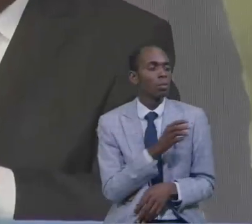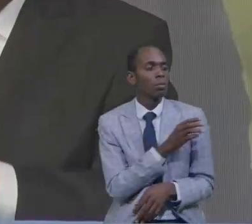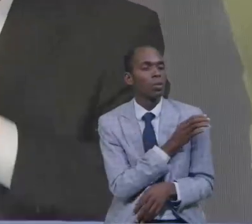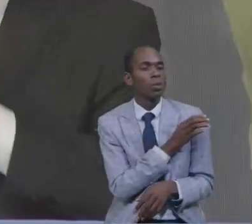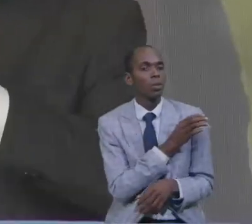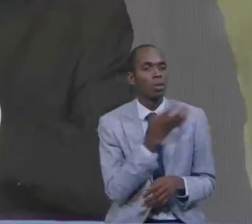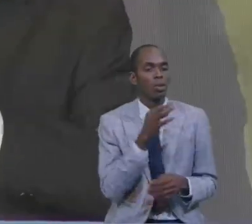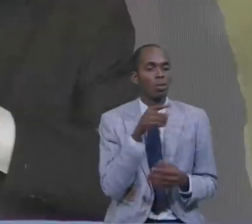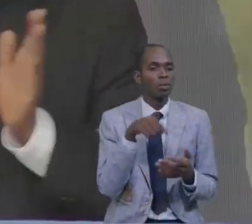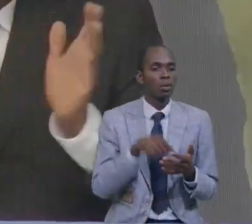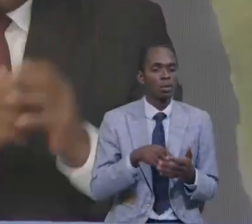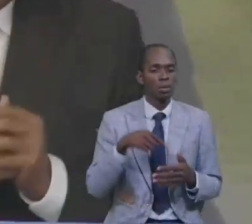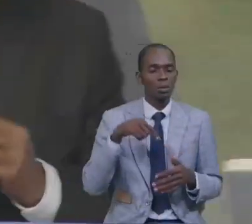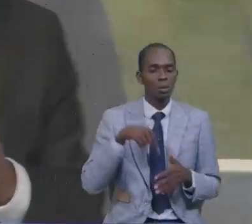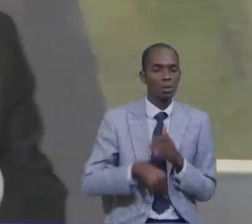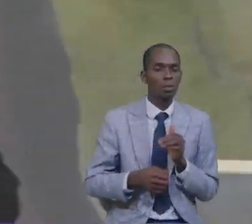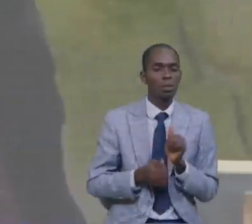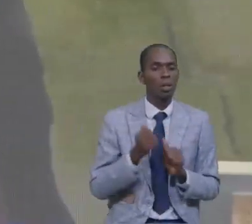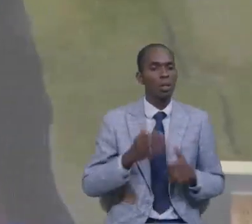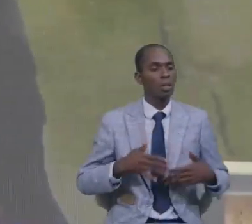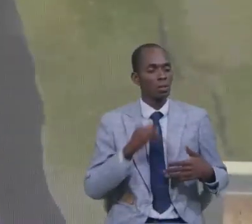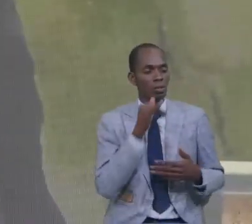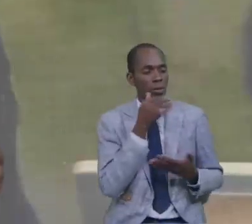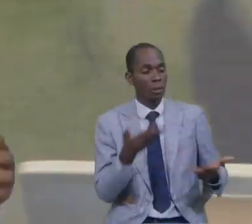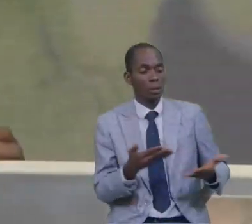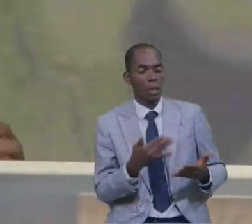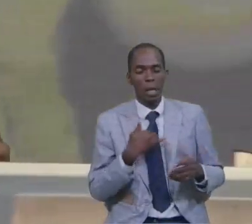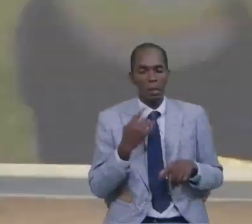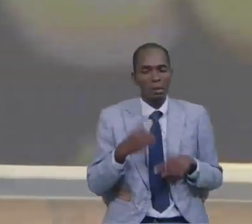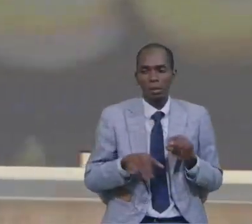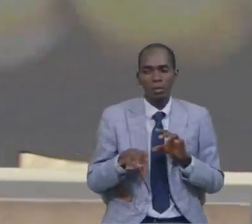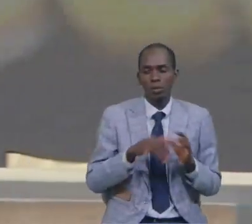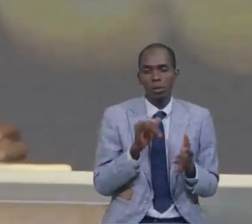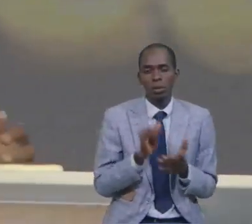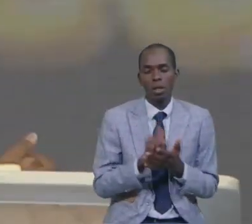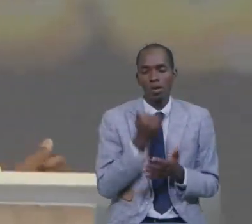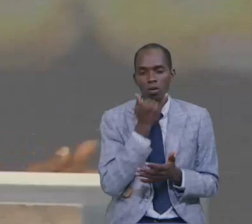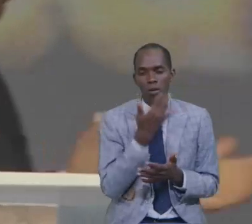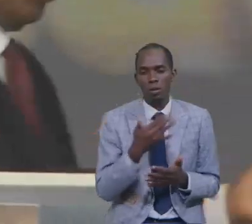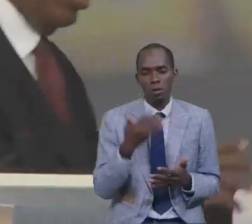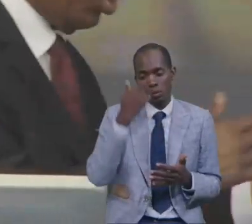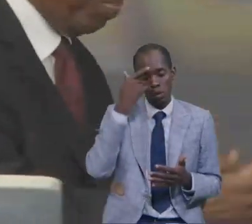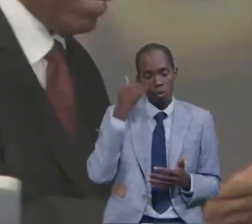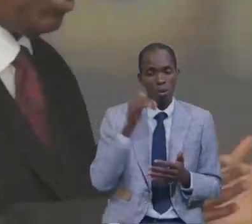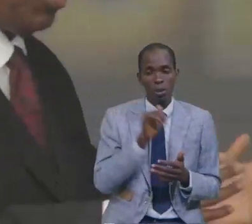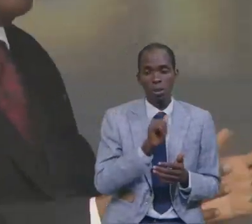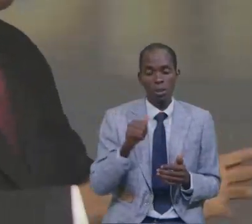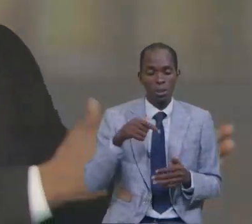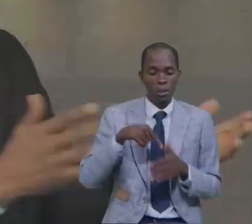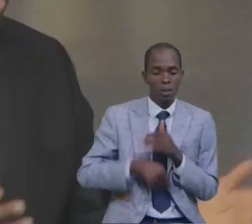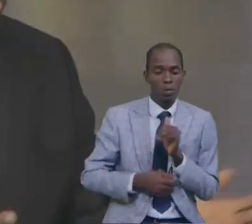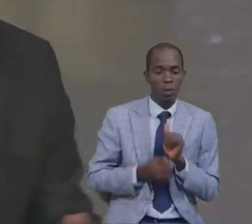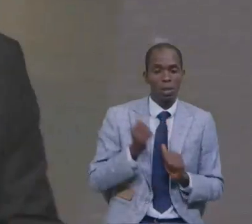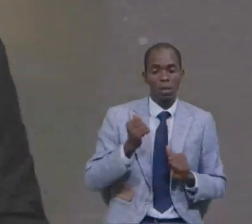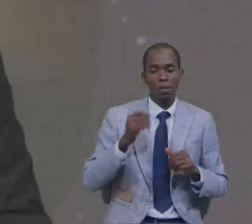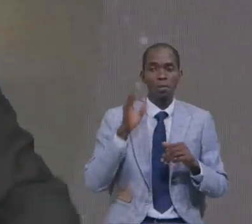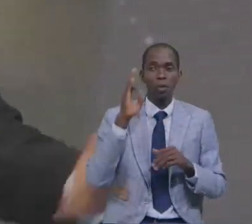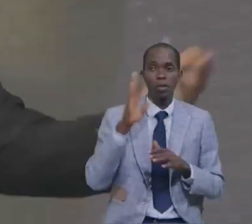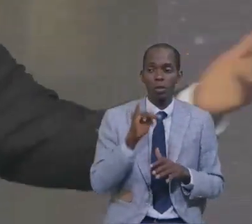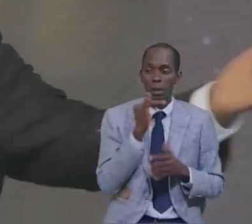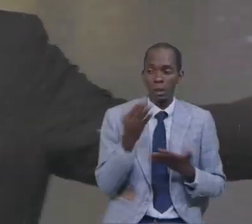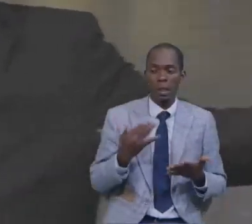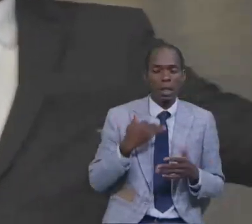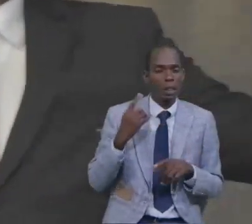is here. I must not get involved now. And then you are looking back, and if the police pastor is no more